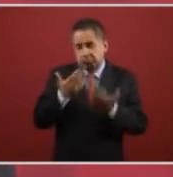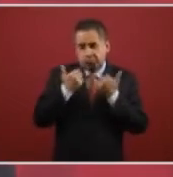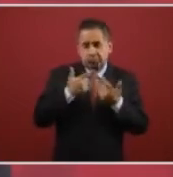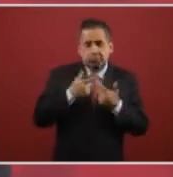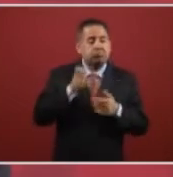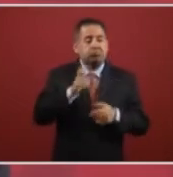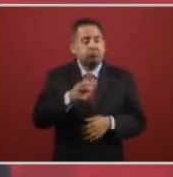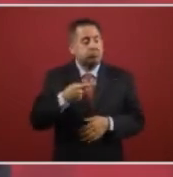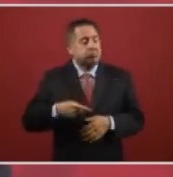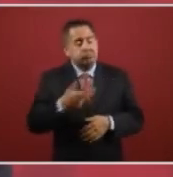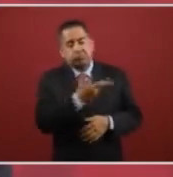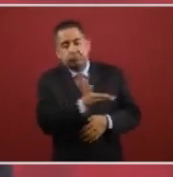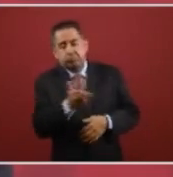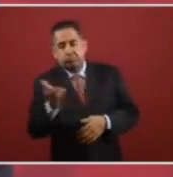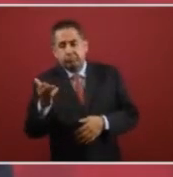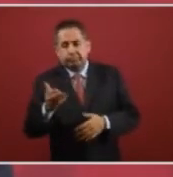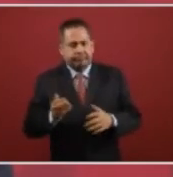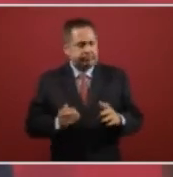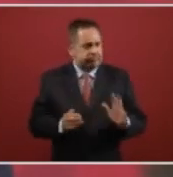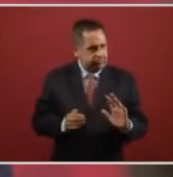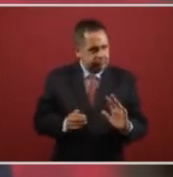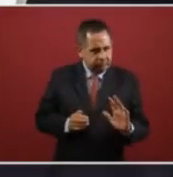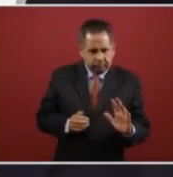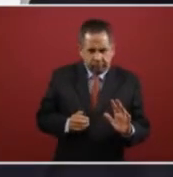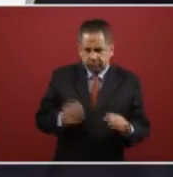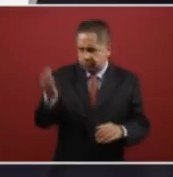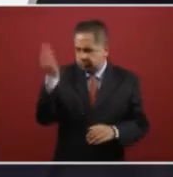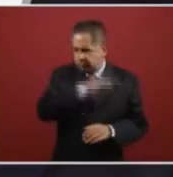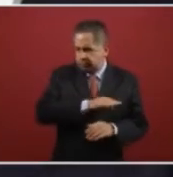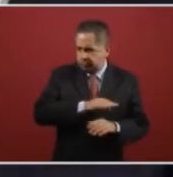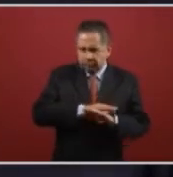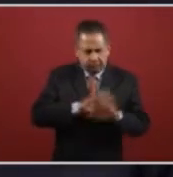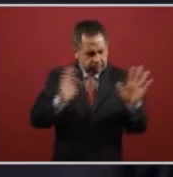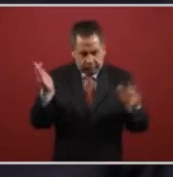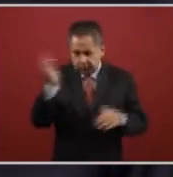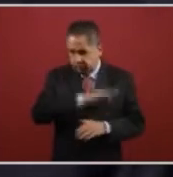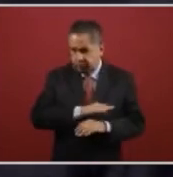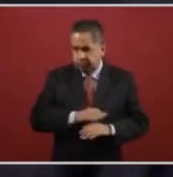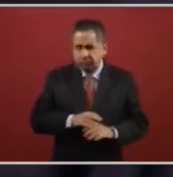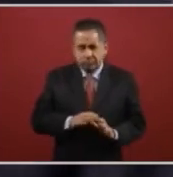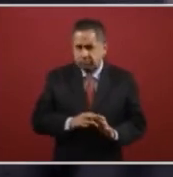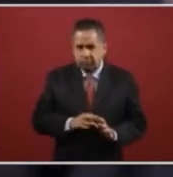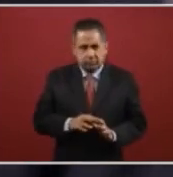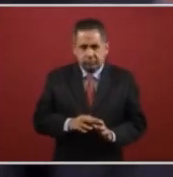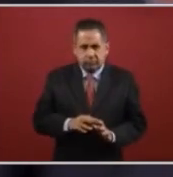why you are letting workers go. This is all false.